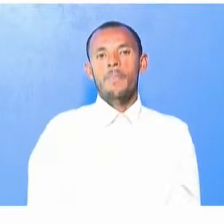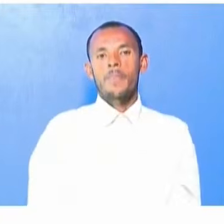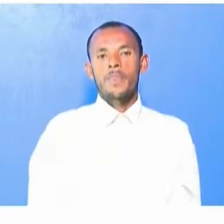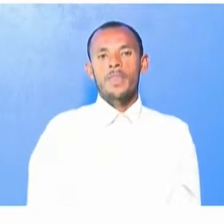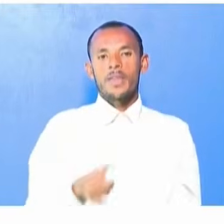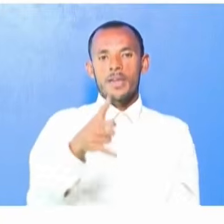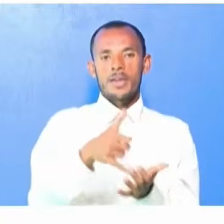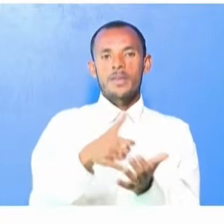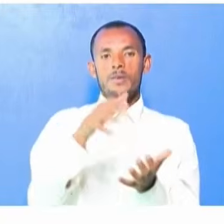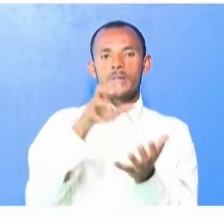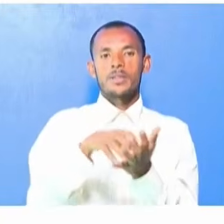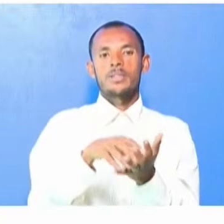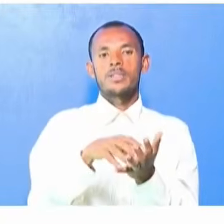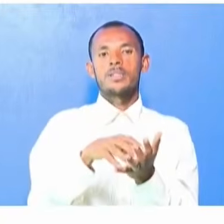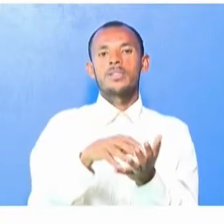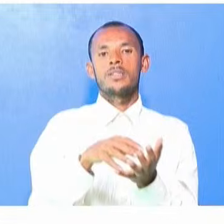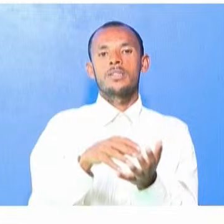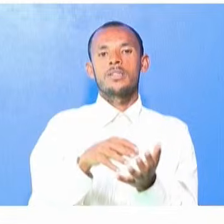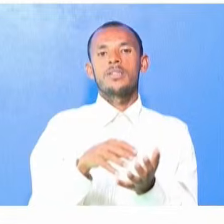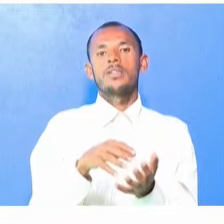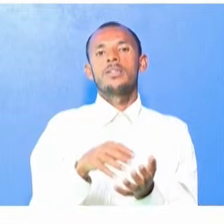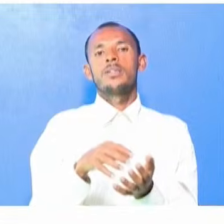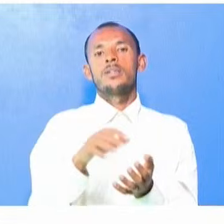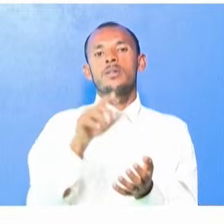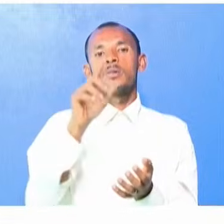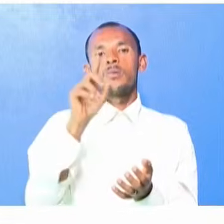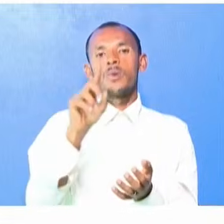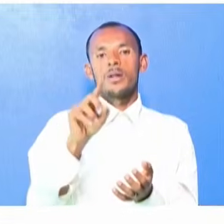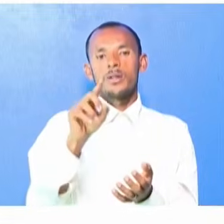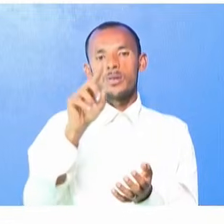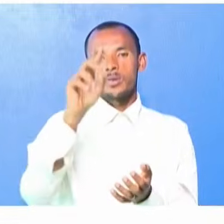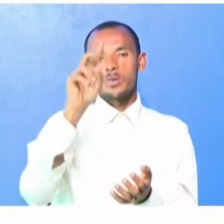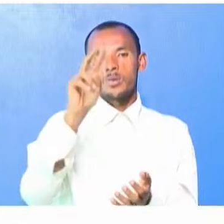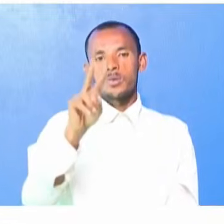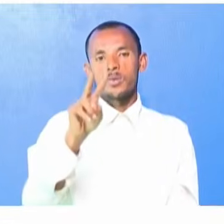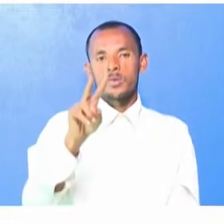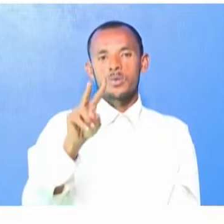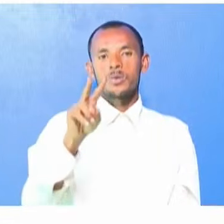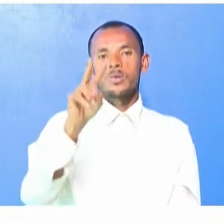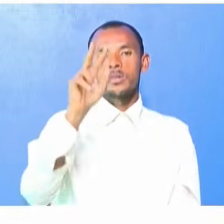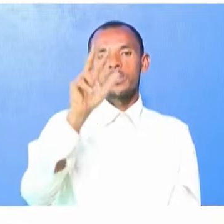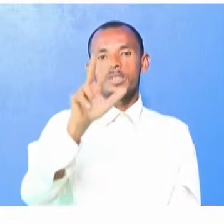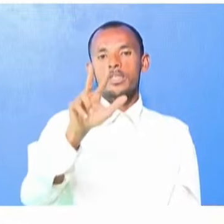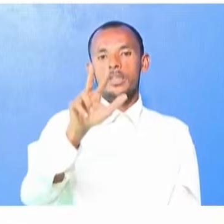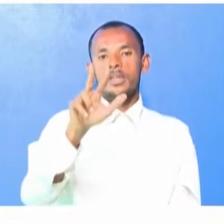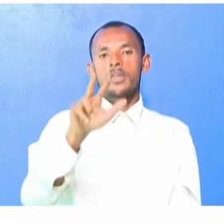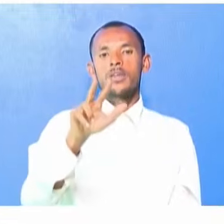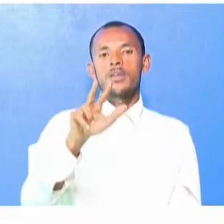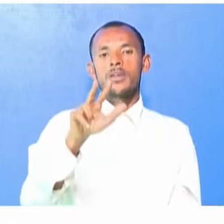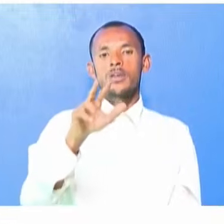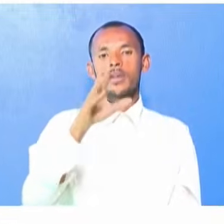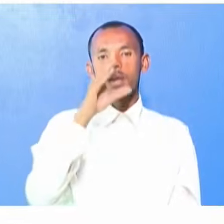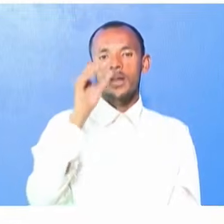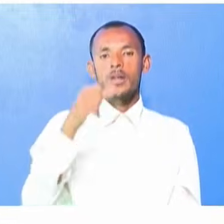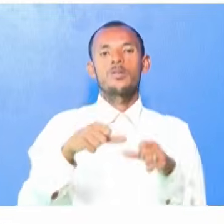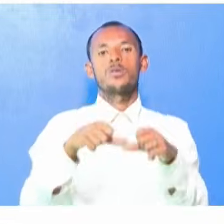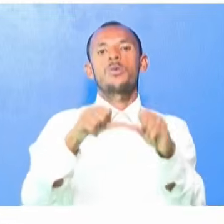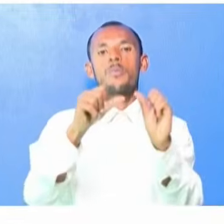it contains natural numbers, 1, 2, 3, and so